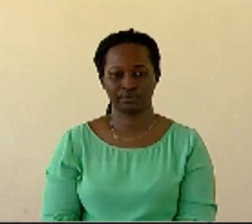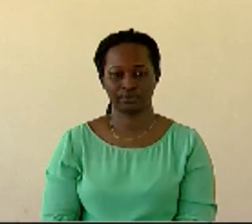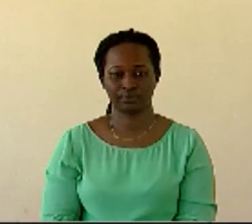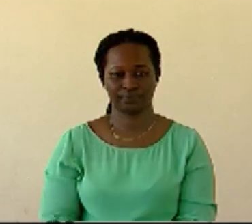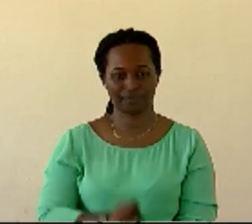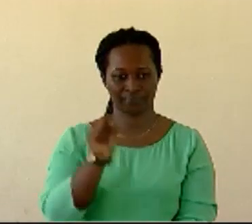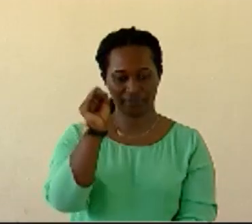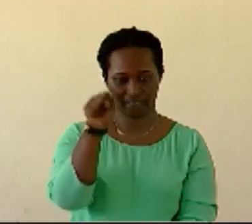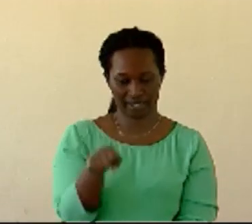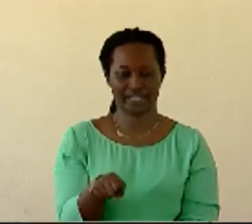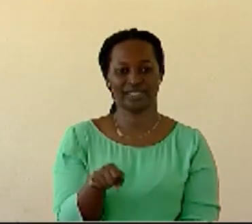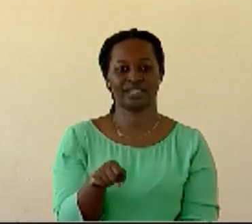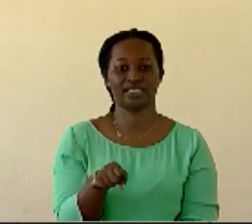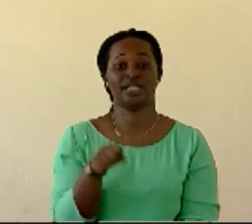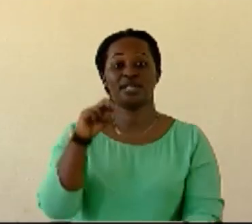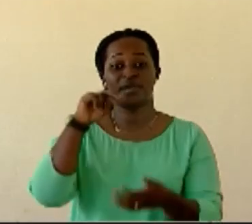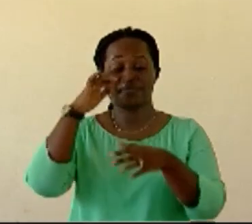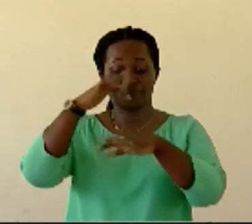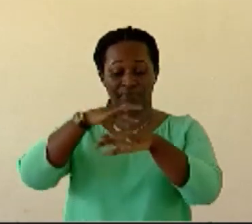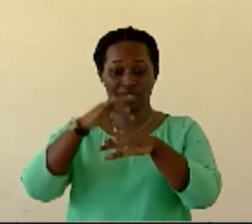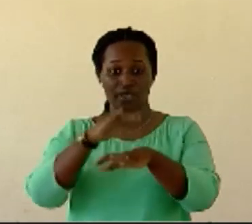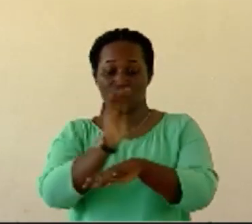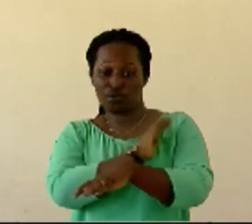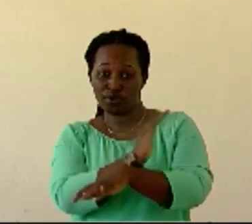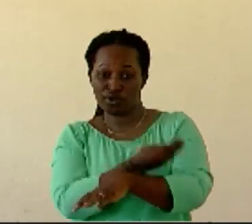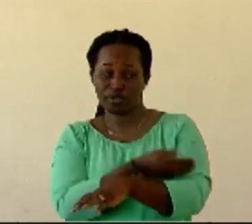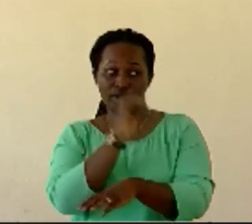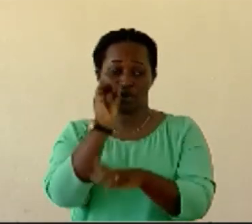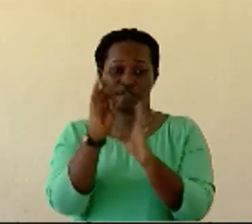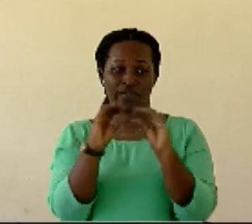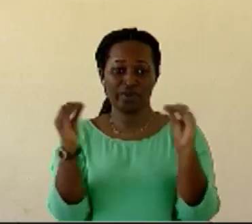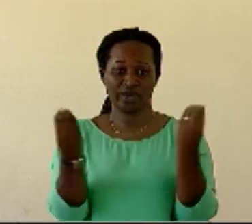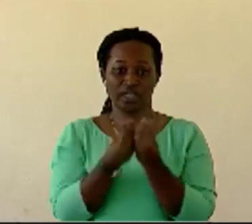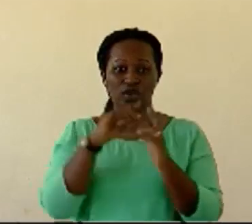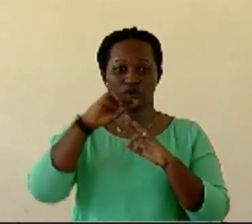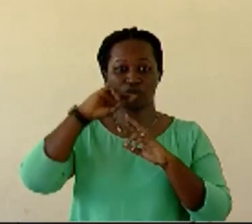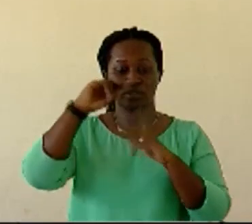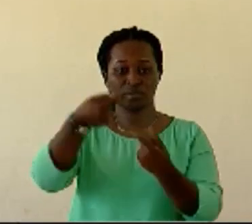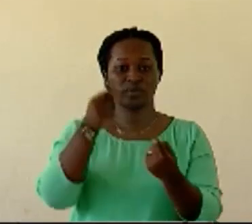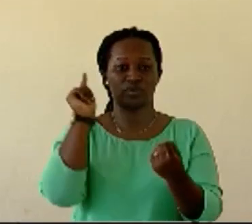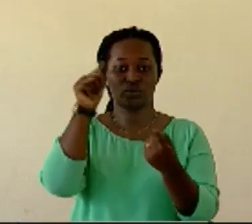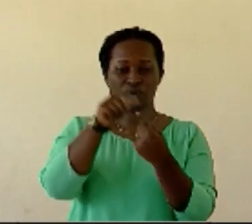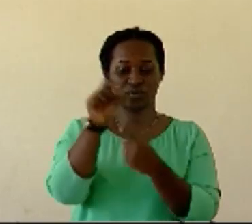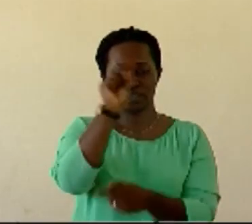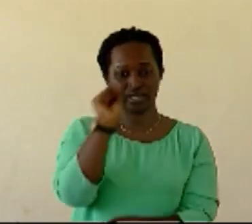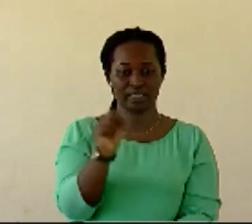Yes, sensitivity is the ability of organisms to respond to the